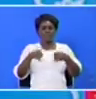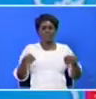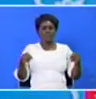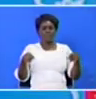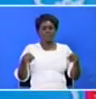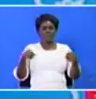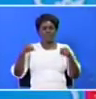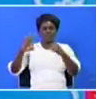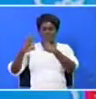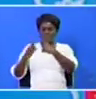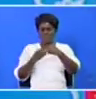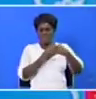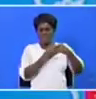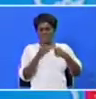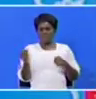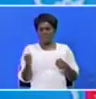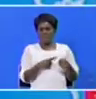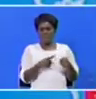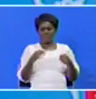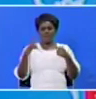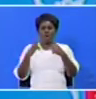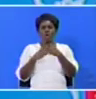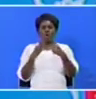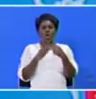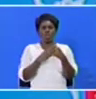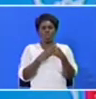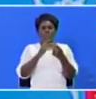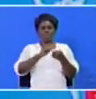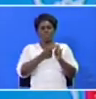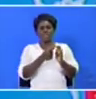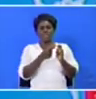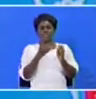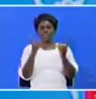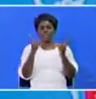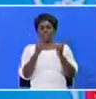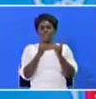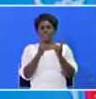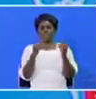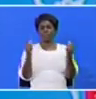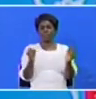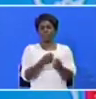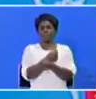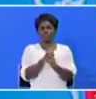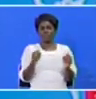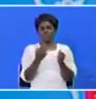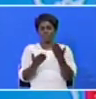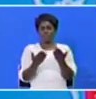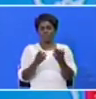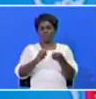the 8th of August. We are not about to change that date unless you change the